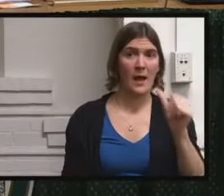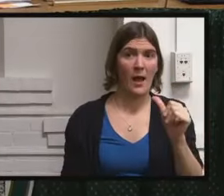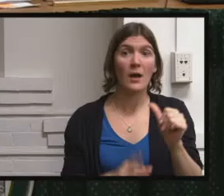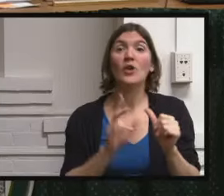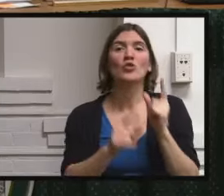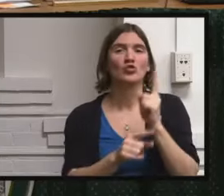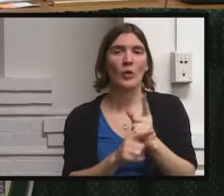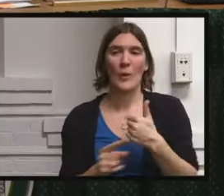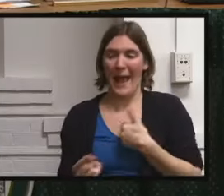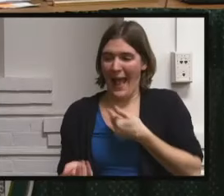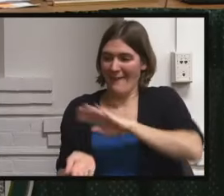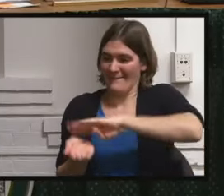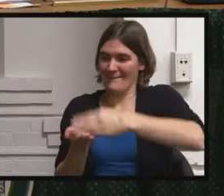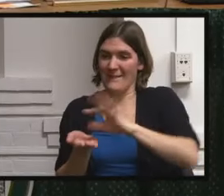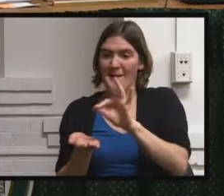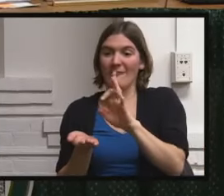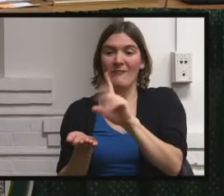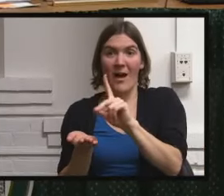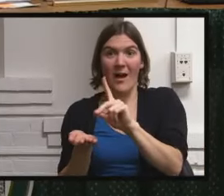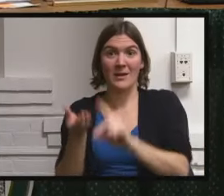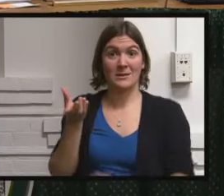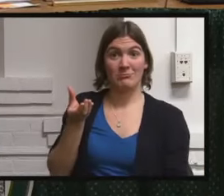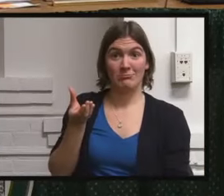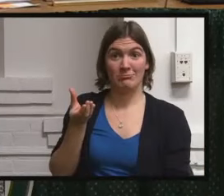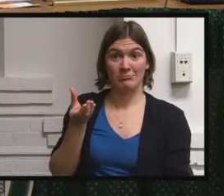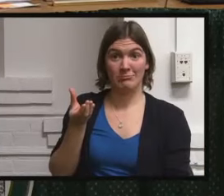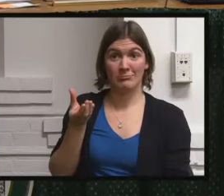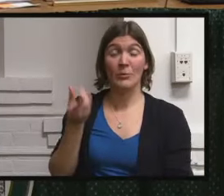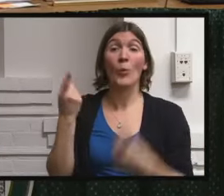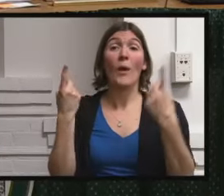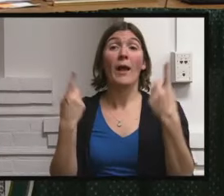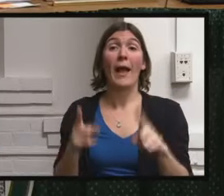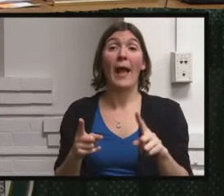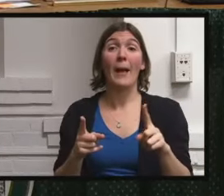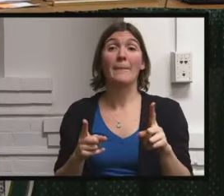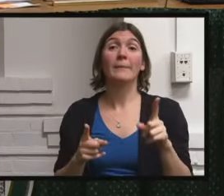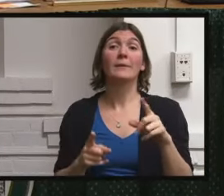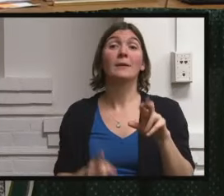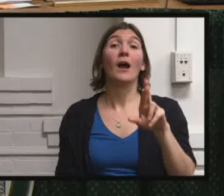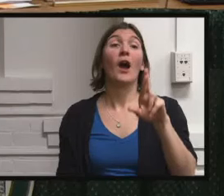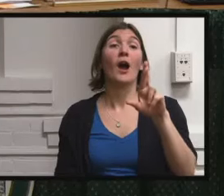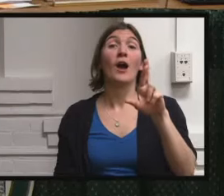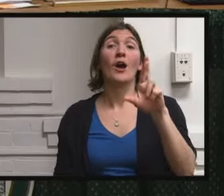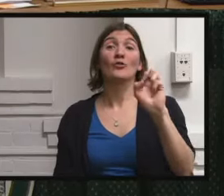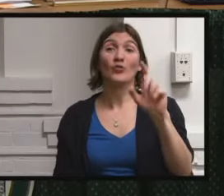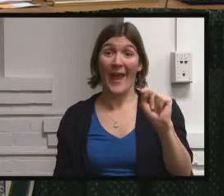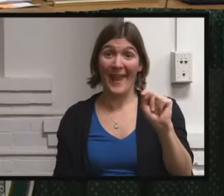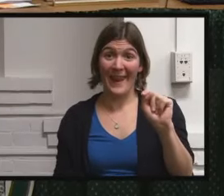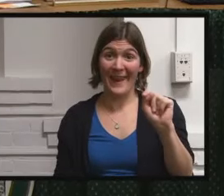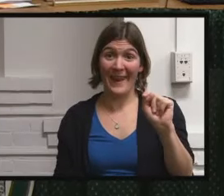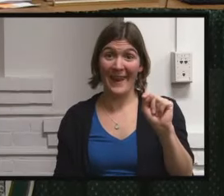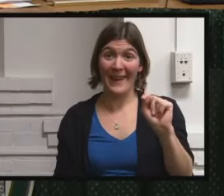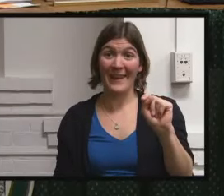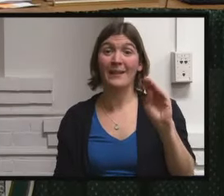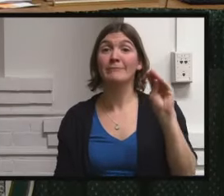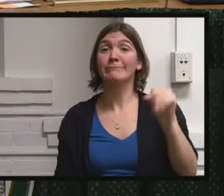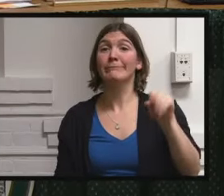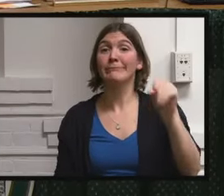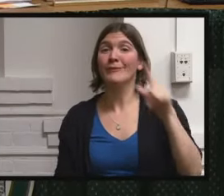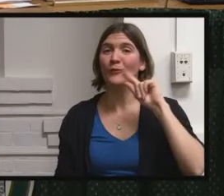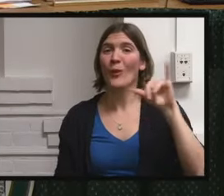a fund that accrues with payments that are made for every rental at the ice rink that provides